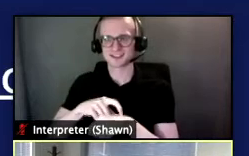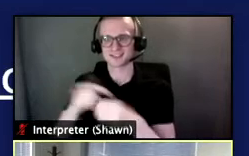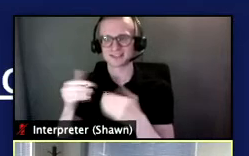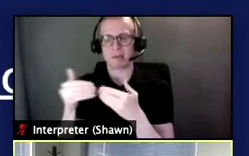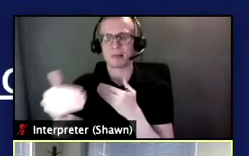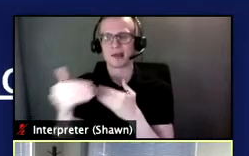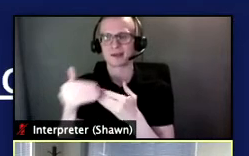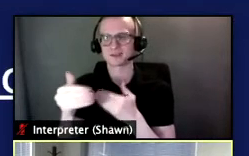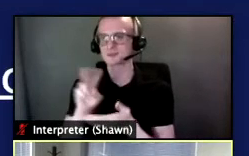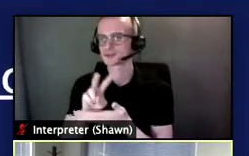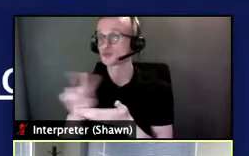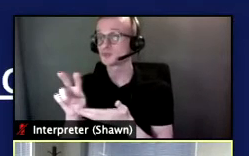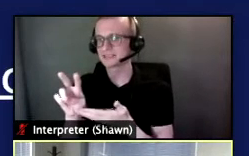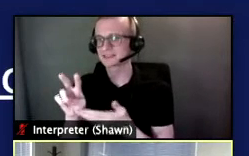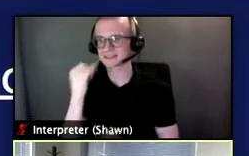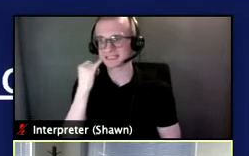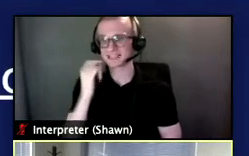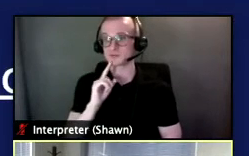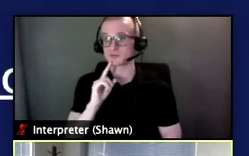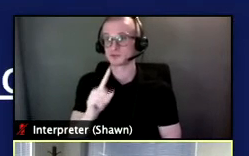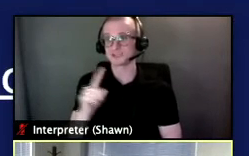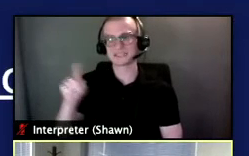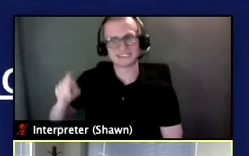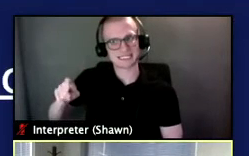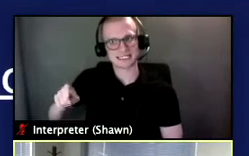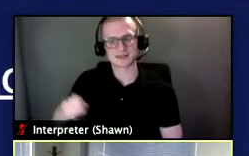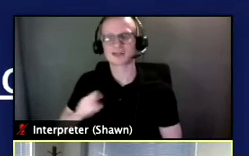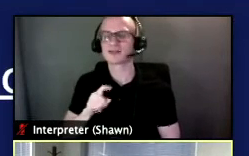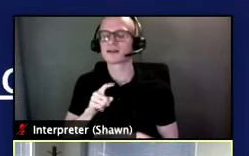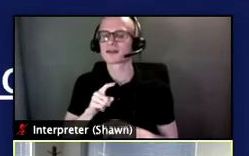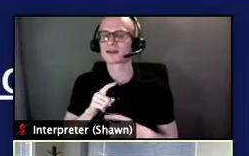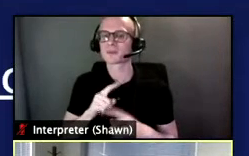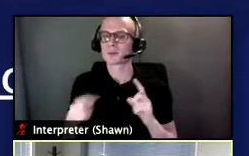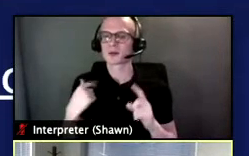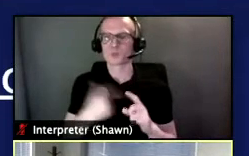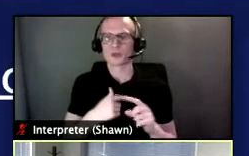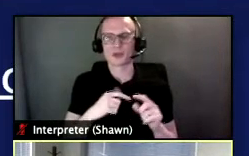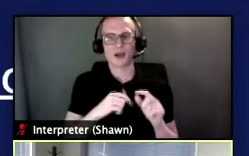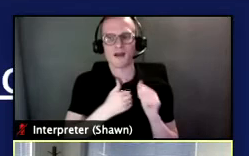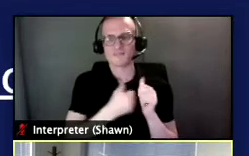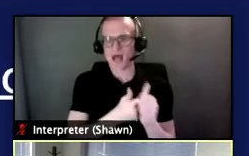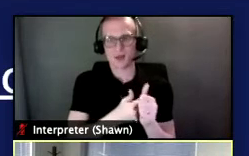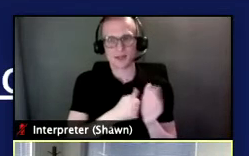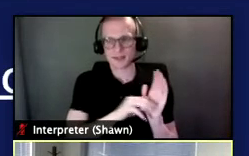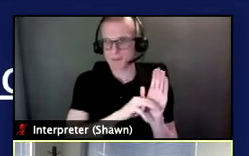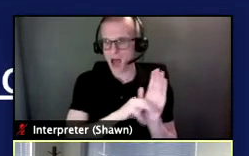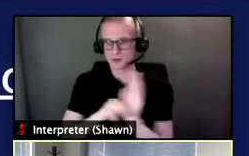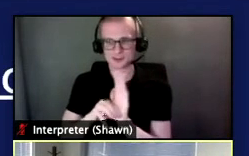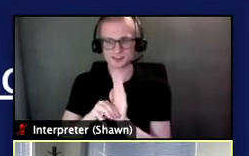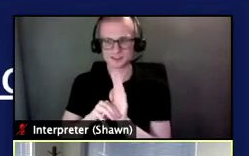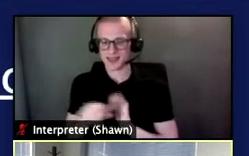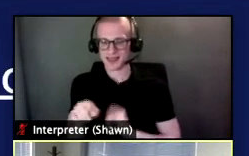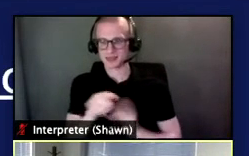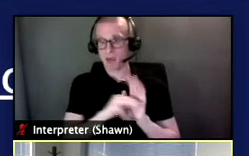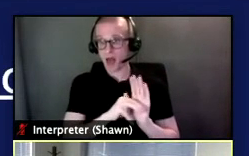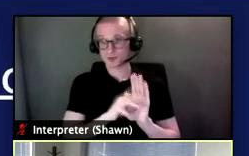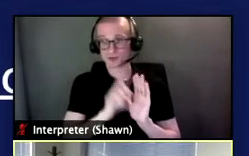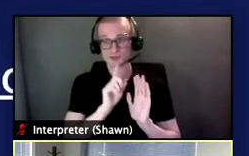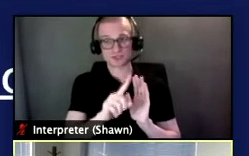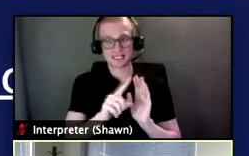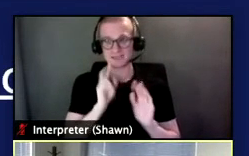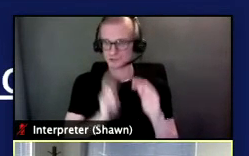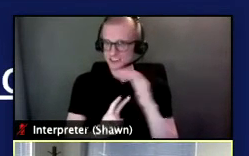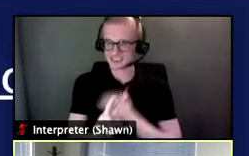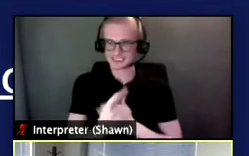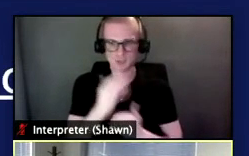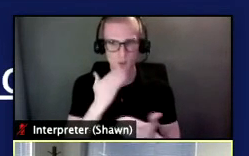crunch. But we are tracking the models. The models have been tracking real well with what we're seeing in as far